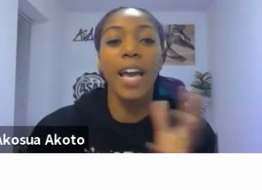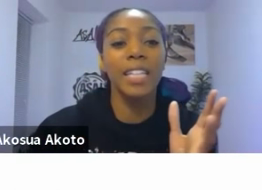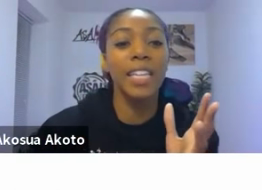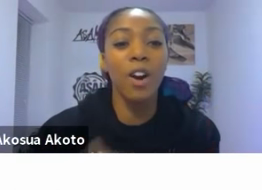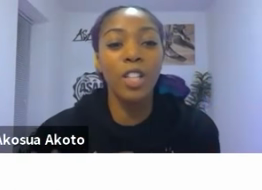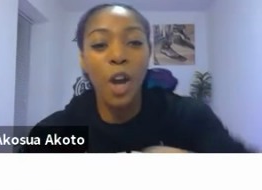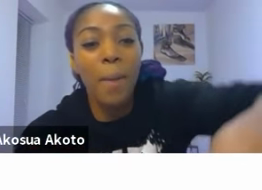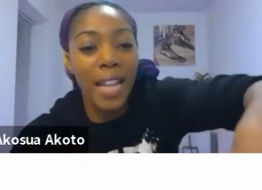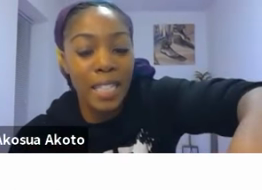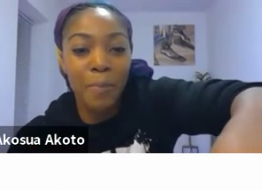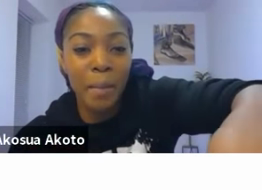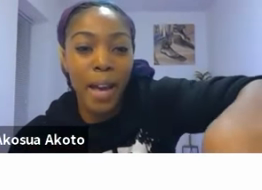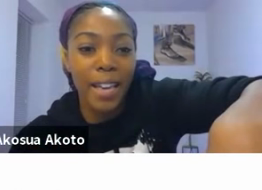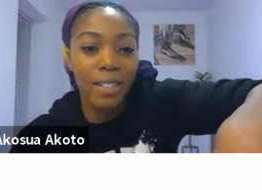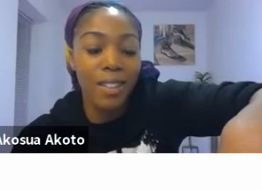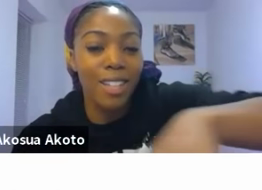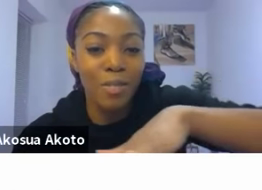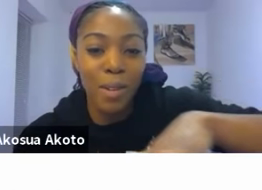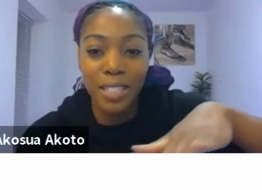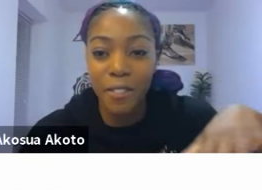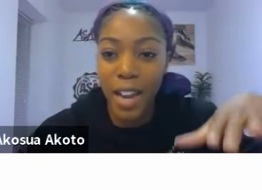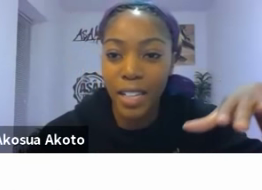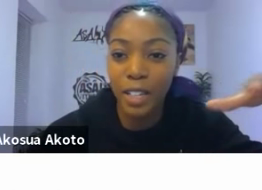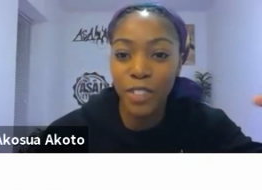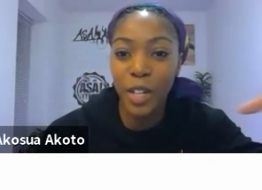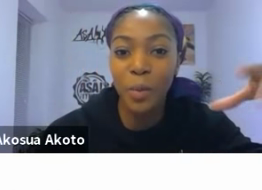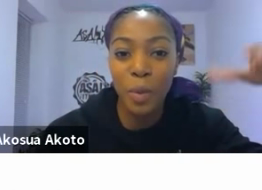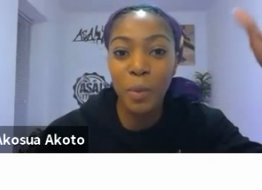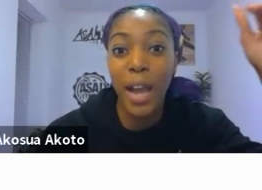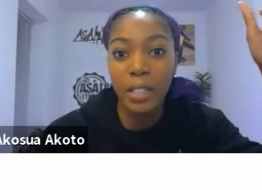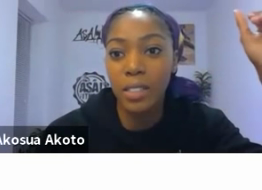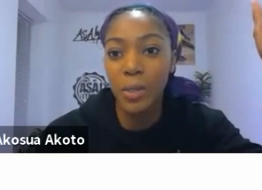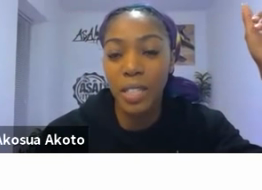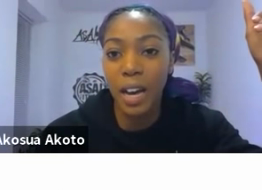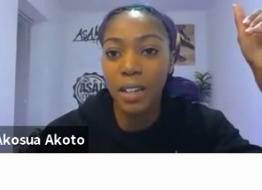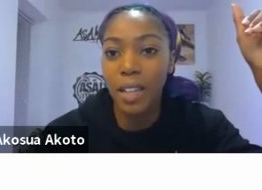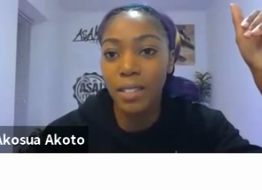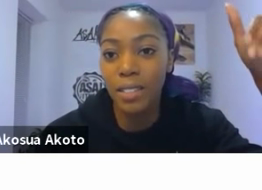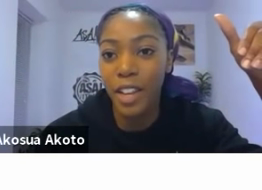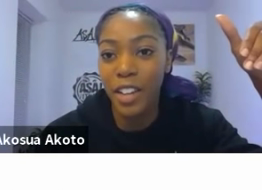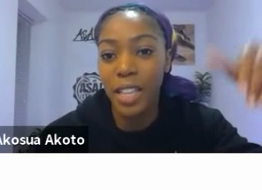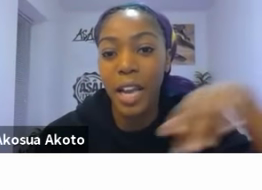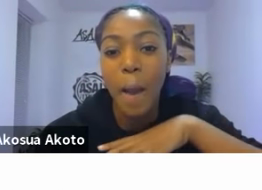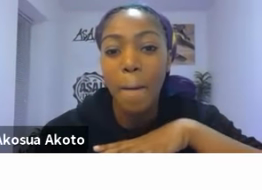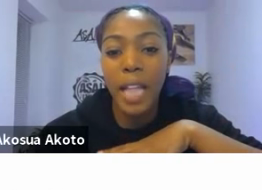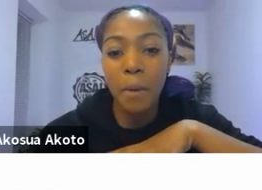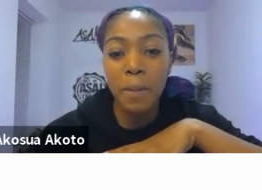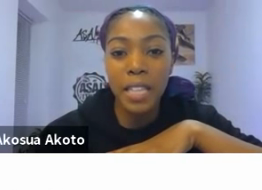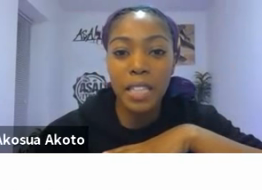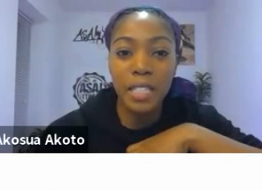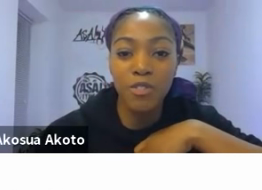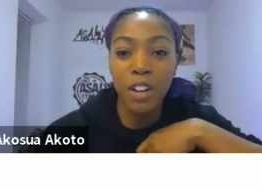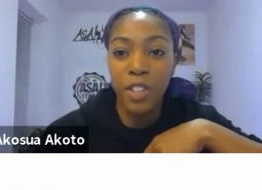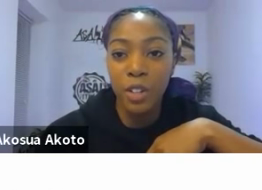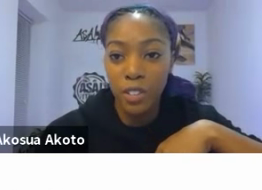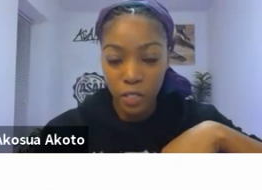locker, we had the hee haw. Don't mind the spin bikes. I just wanted to find a video where people were actually doing the locket, not the generic thing. But I'm gonna play